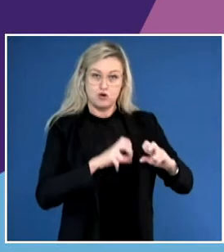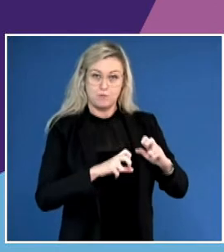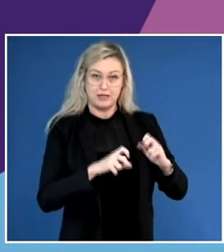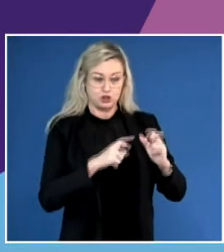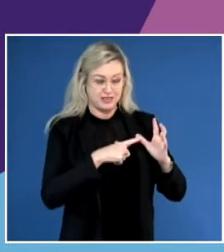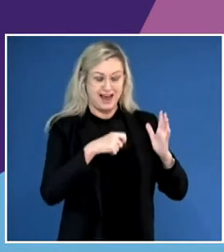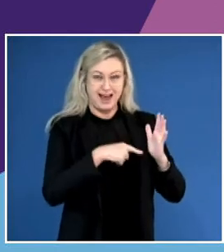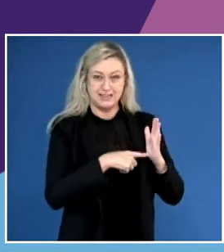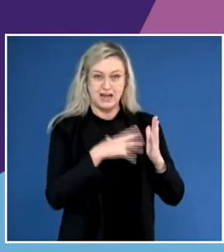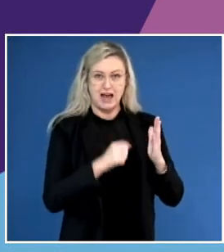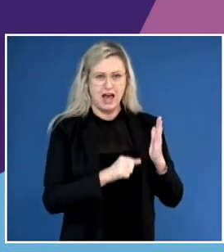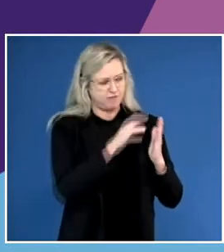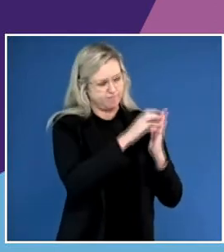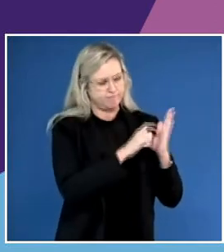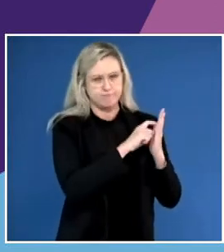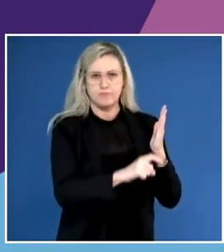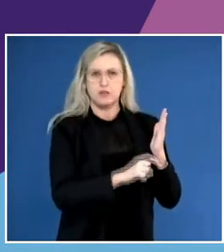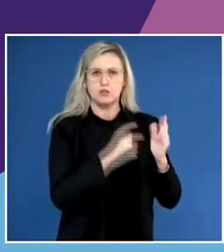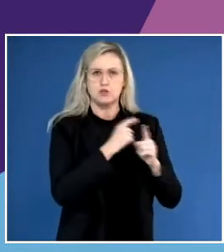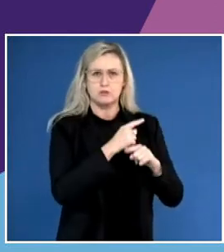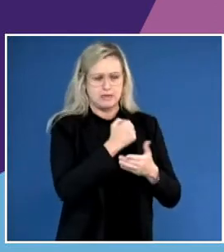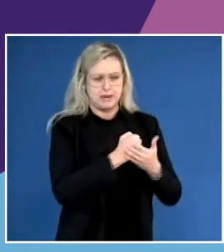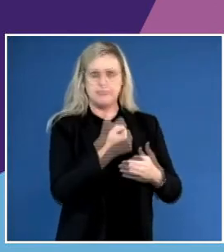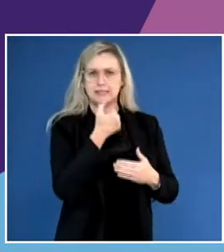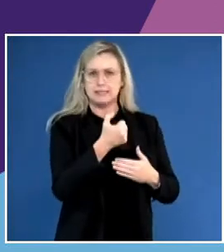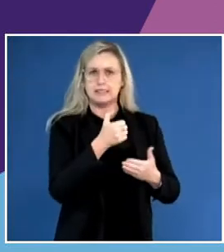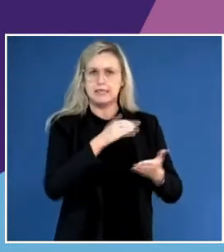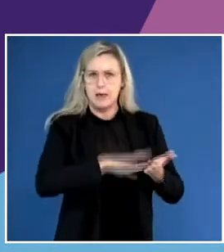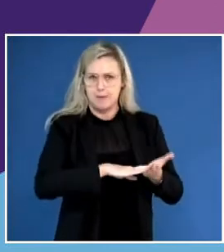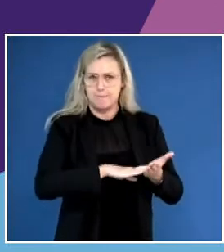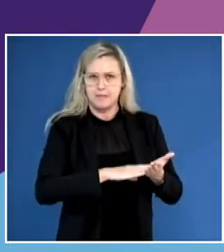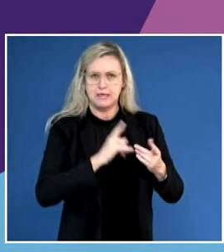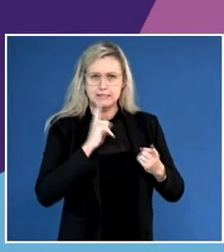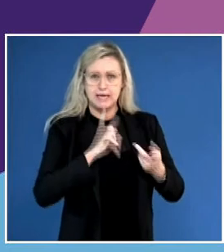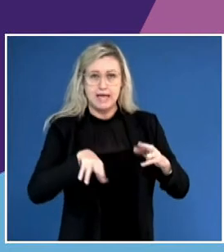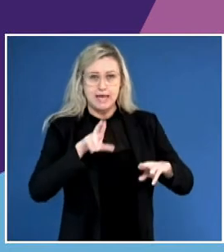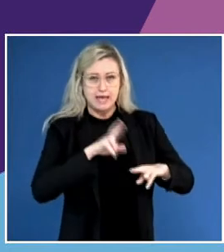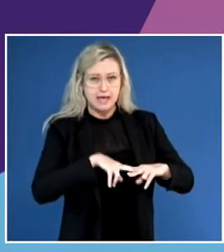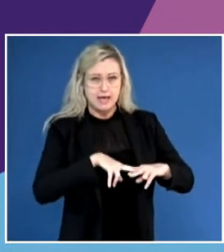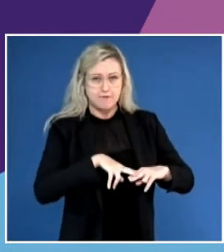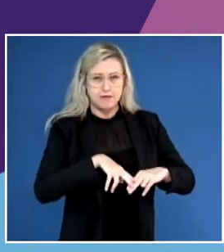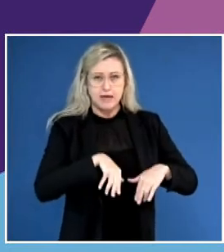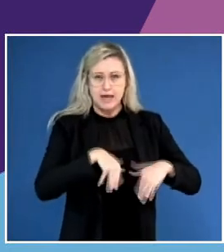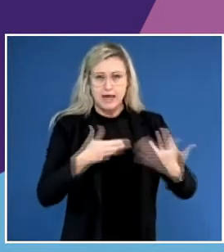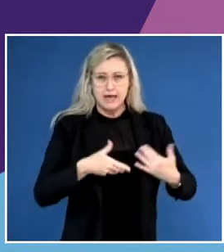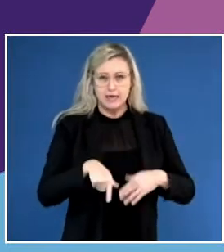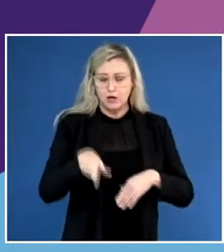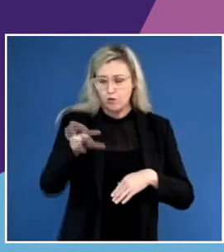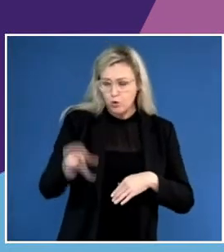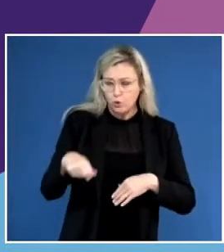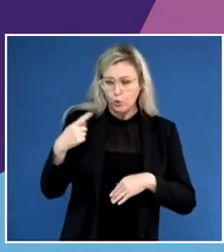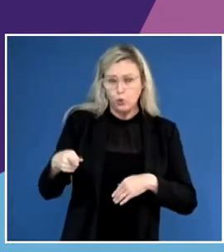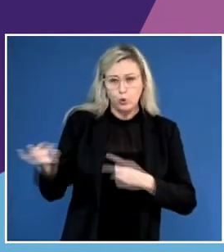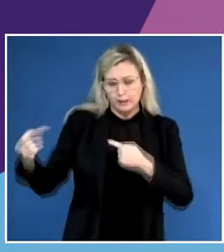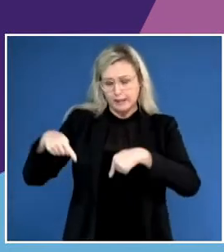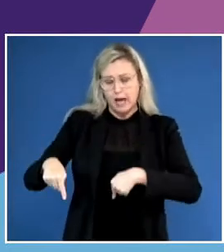Any person who uses, causes, or inflicts any violence, punishment, damage, loss, or disadvantage to